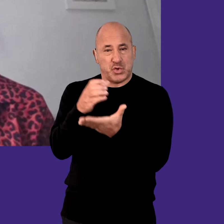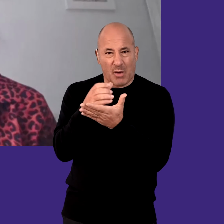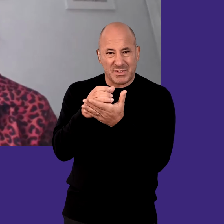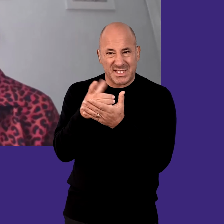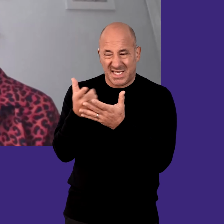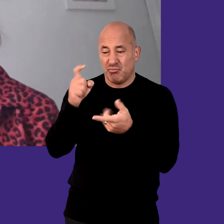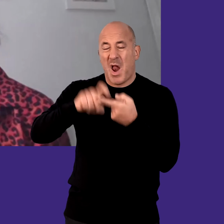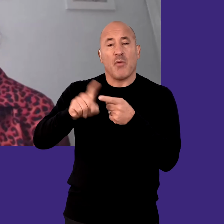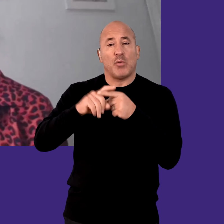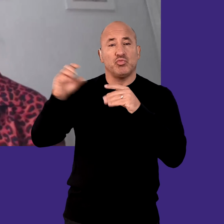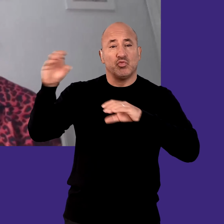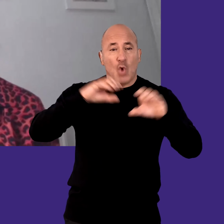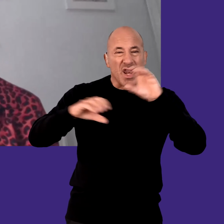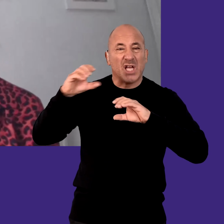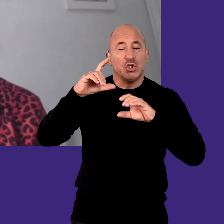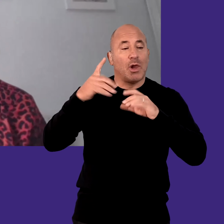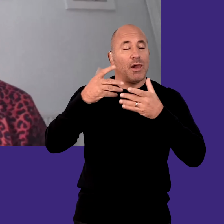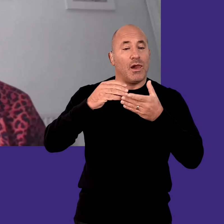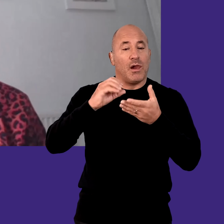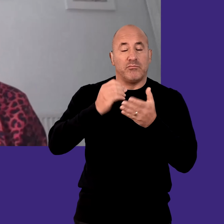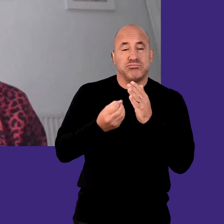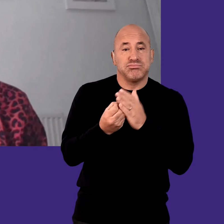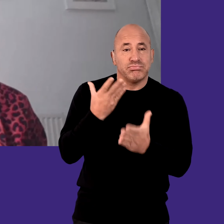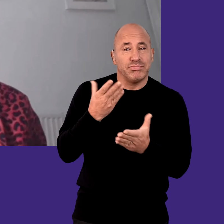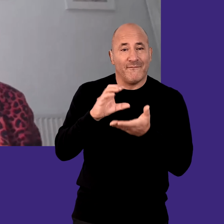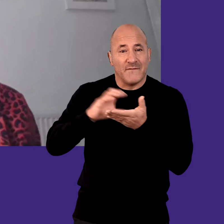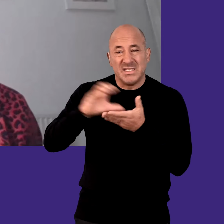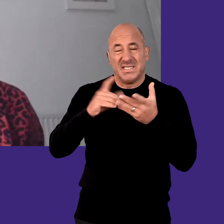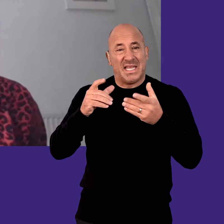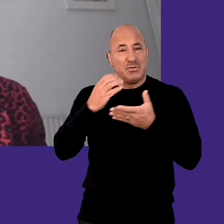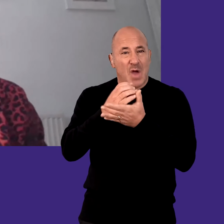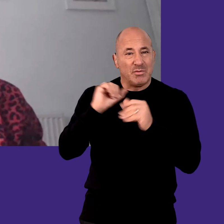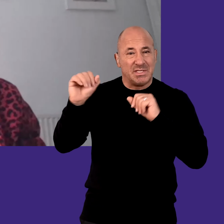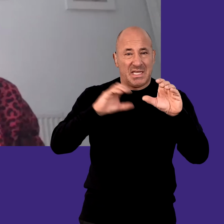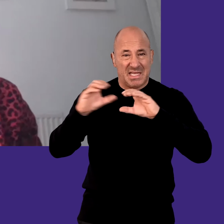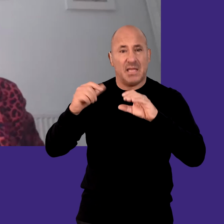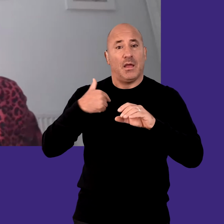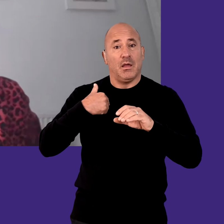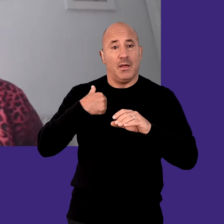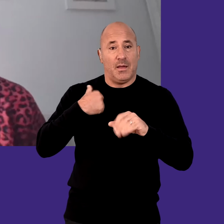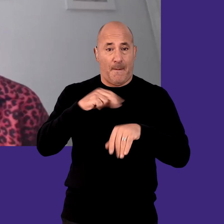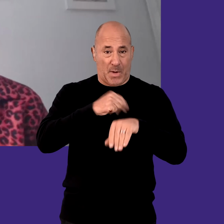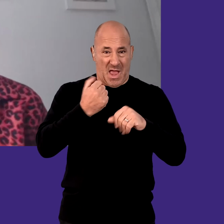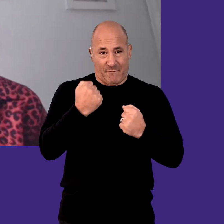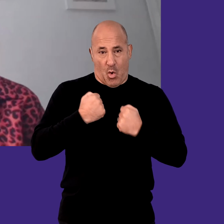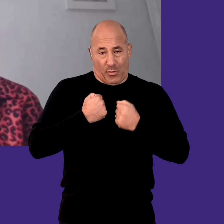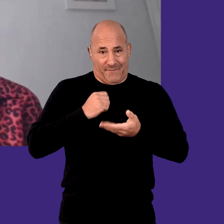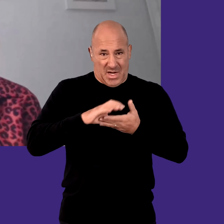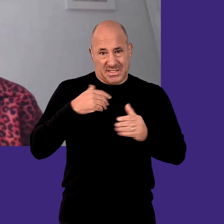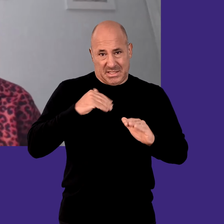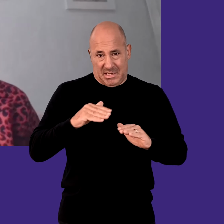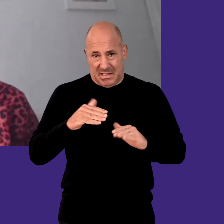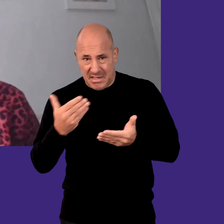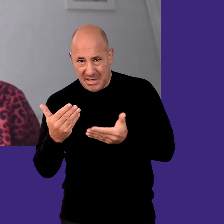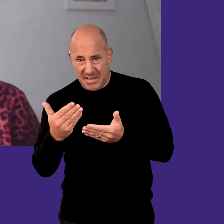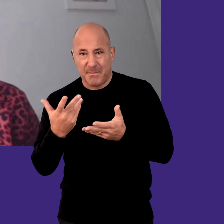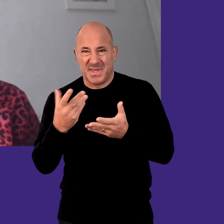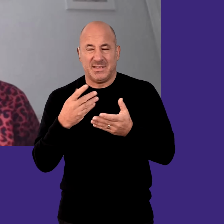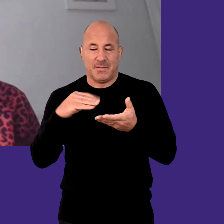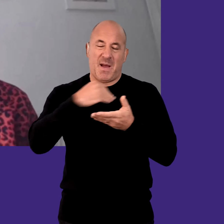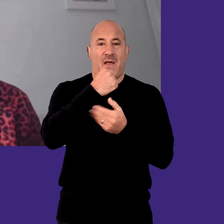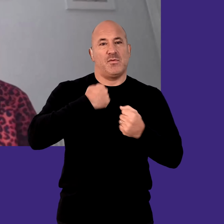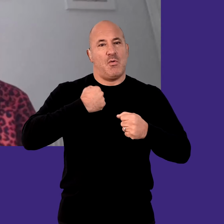City Culture Trust were a charity and they relied on donations and charitable funding. We did provide funding